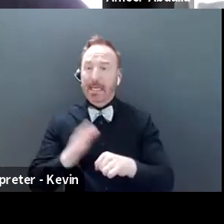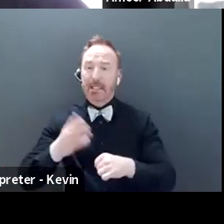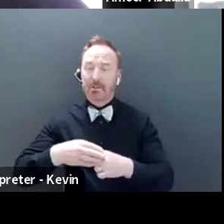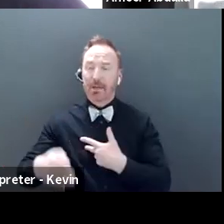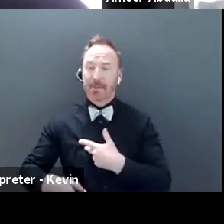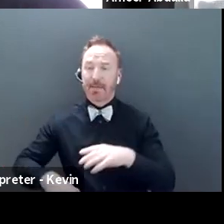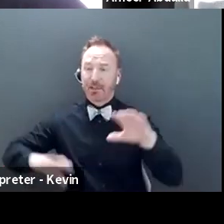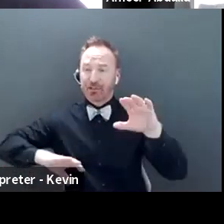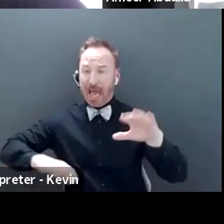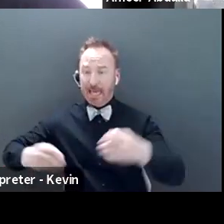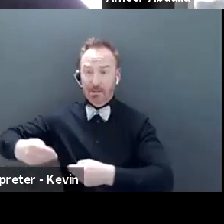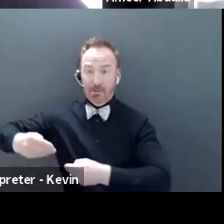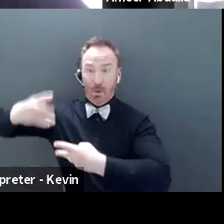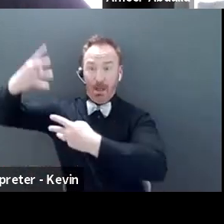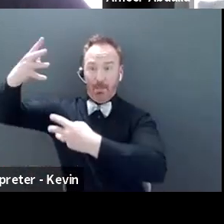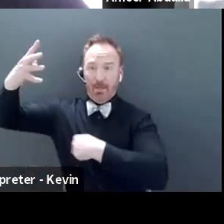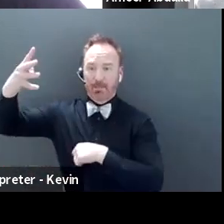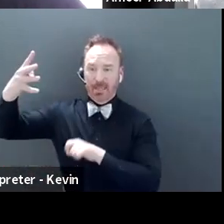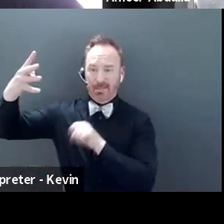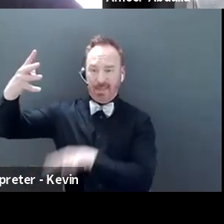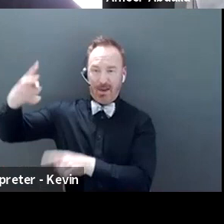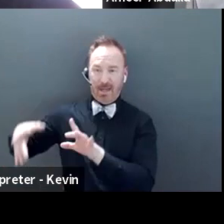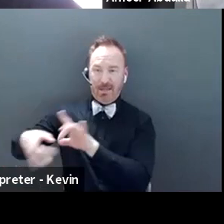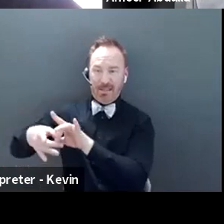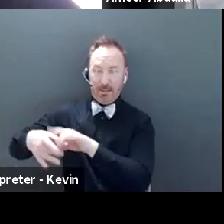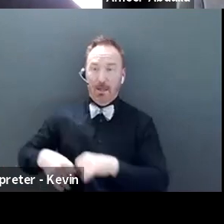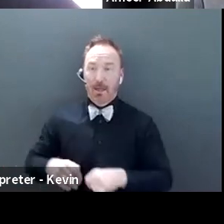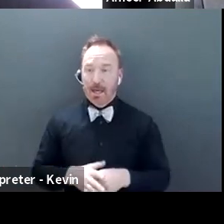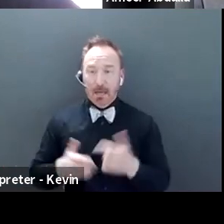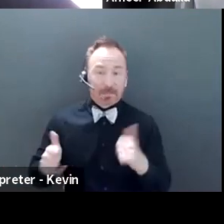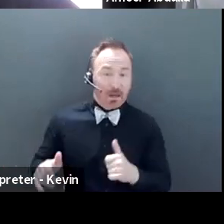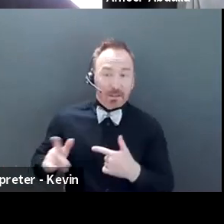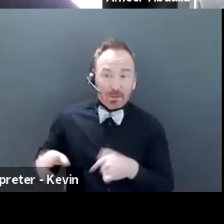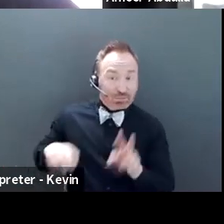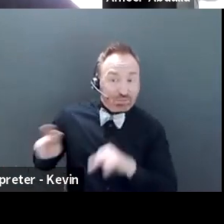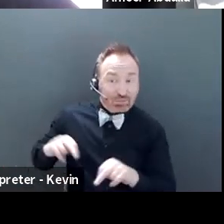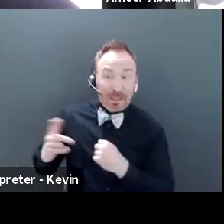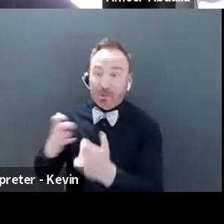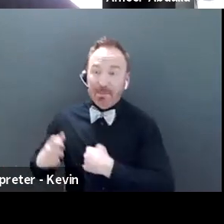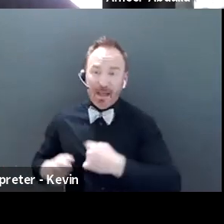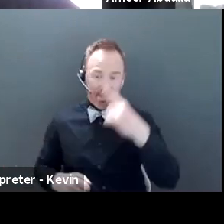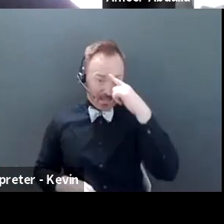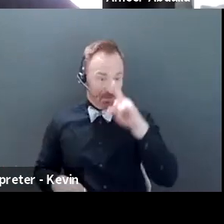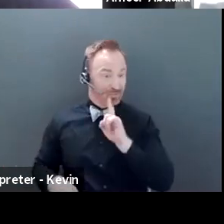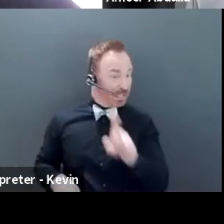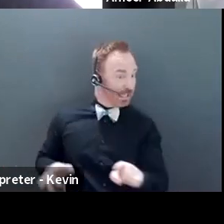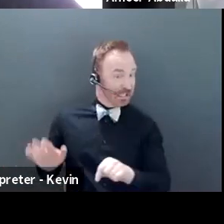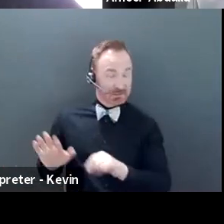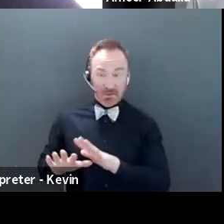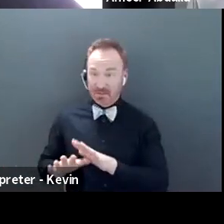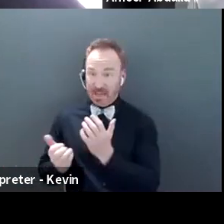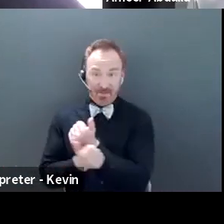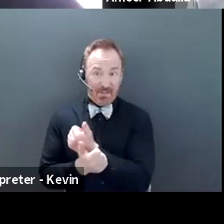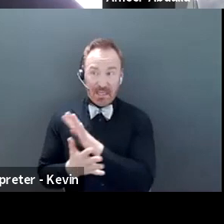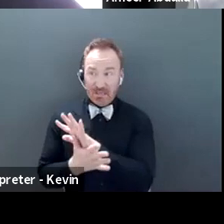and that is there. And I'm still just trying to see if there's any questions, but I think we've pretty much covered everything.